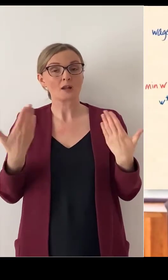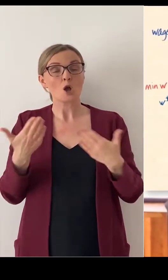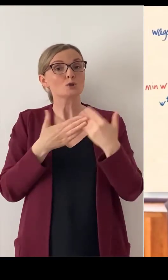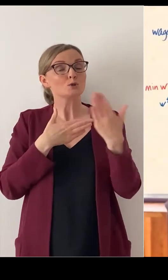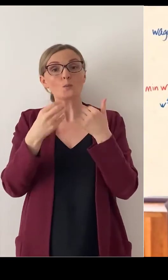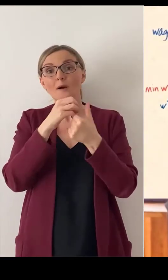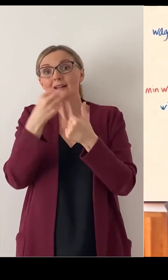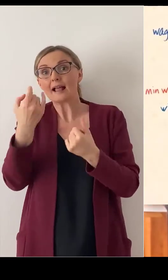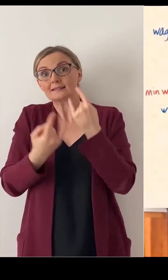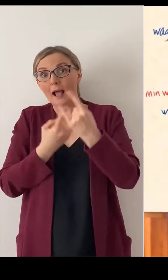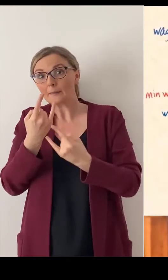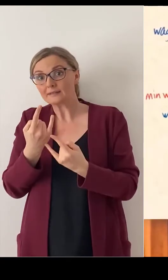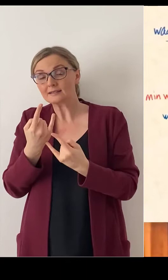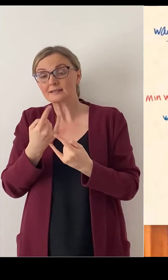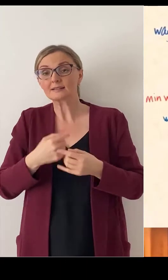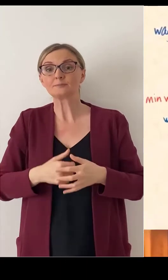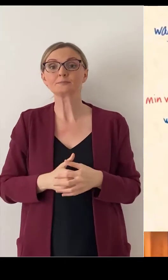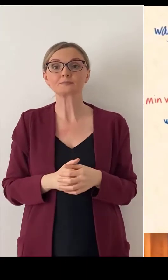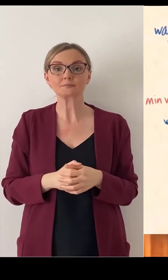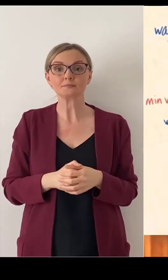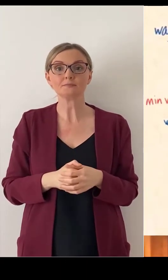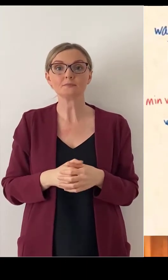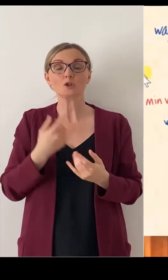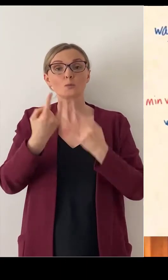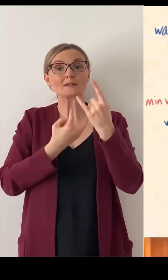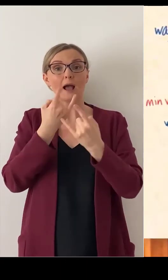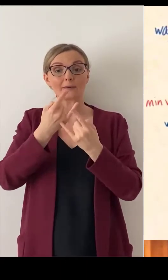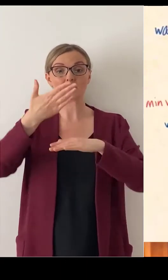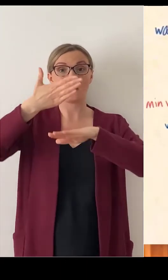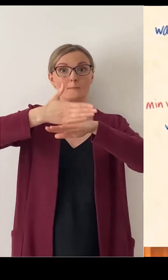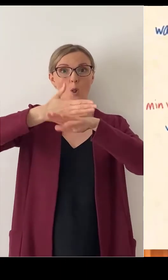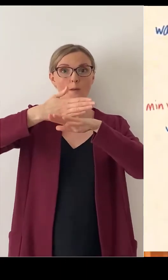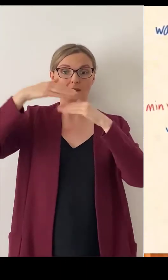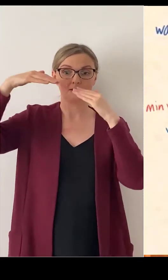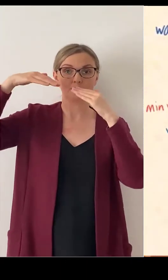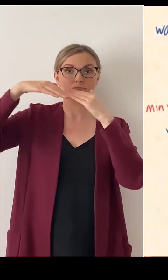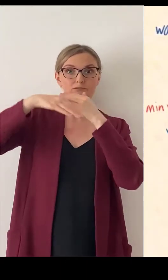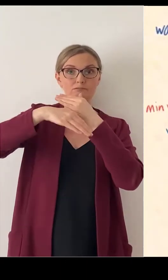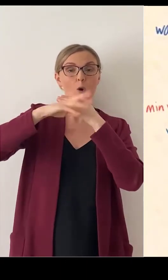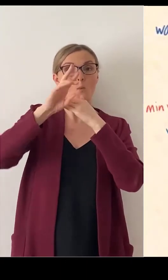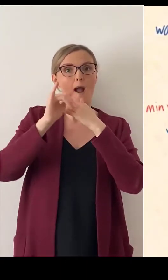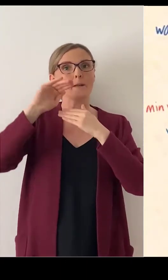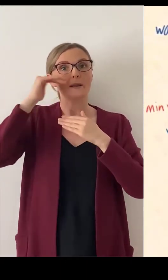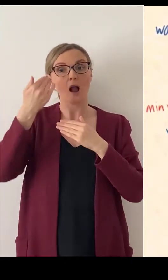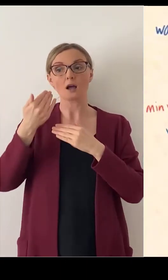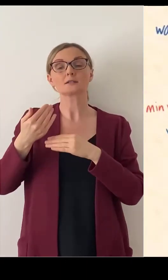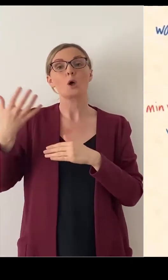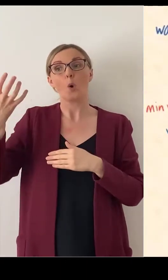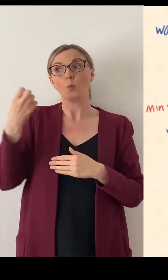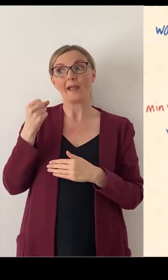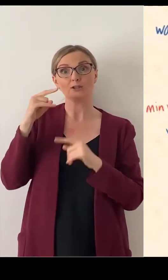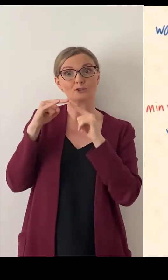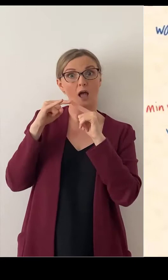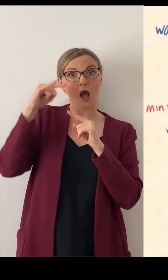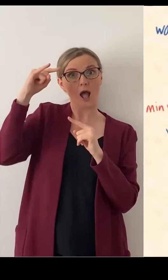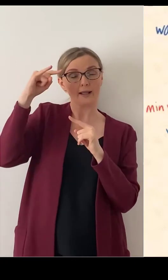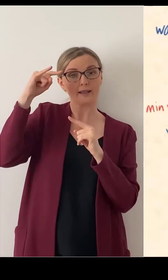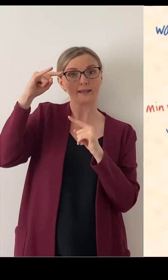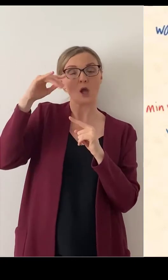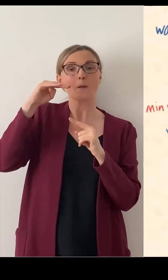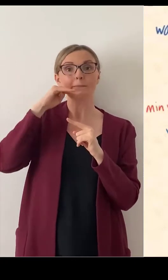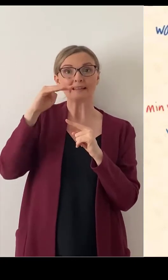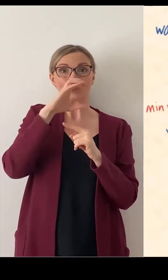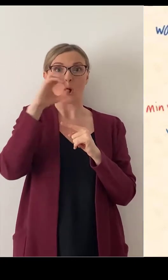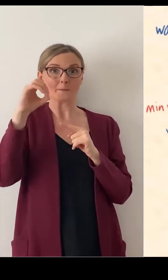happens? Now, the employment goes down because the wages are higher. Firms would like to hire